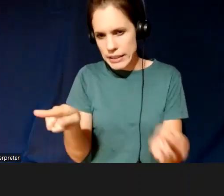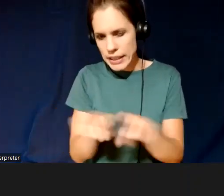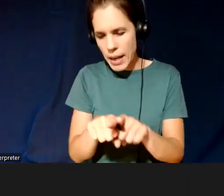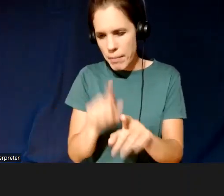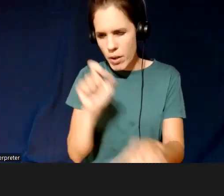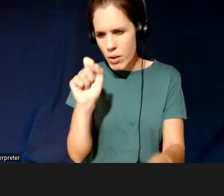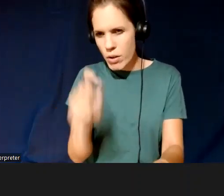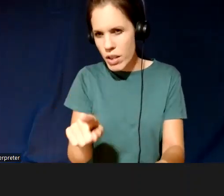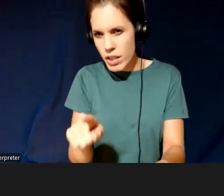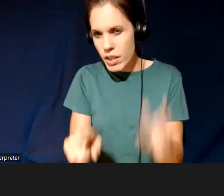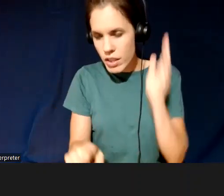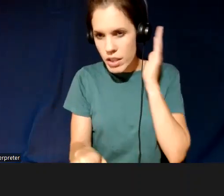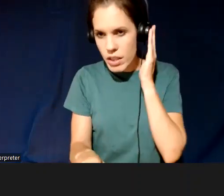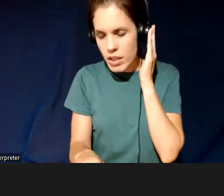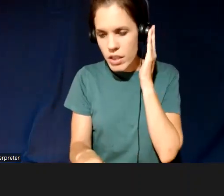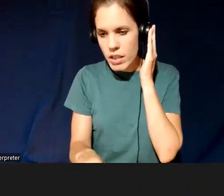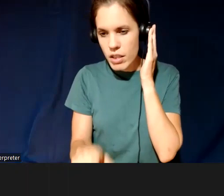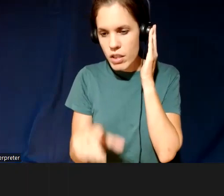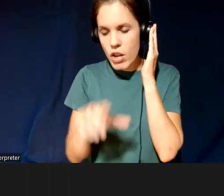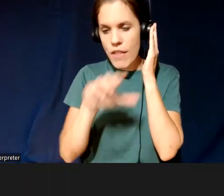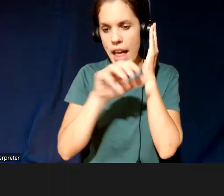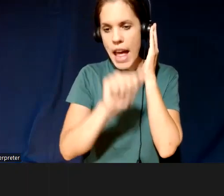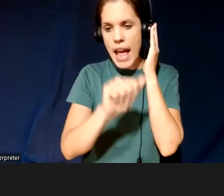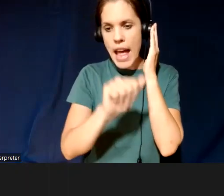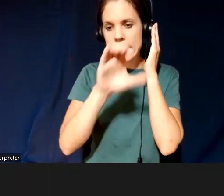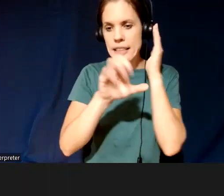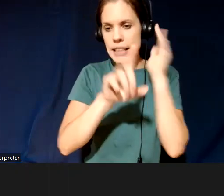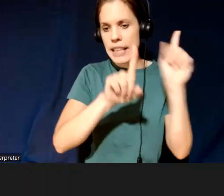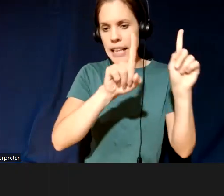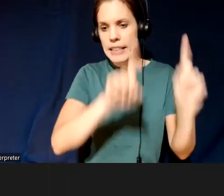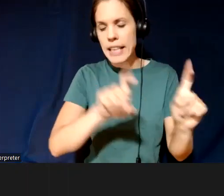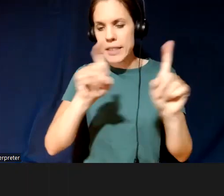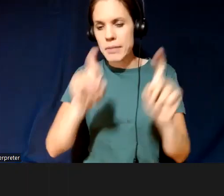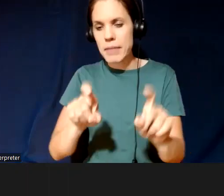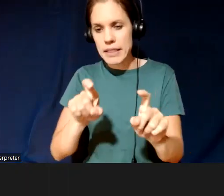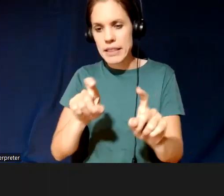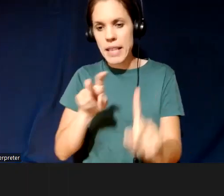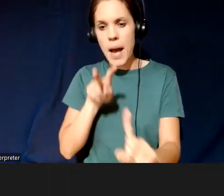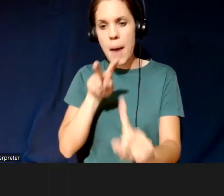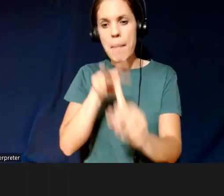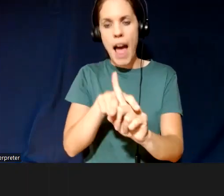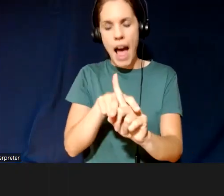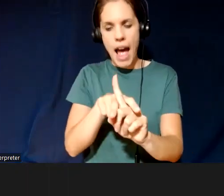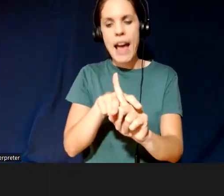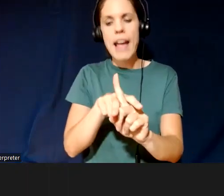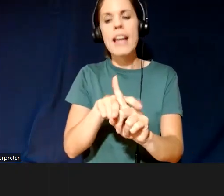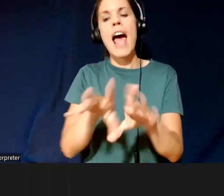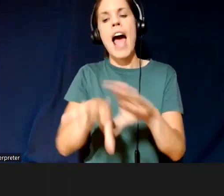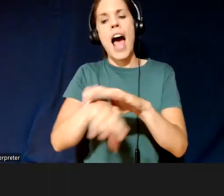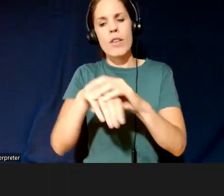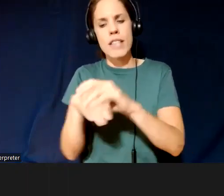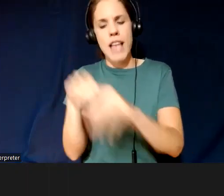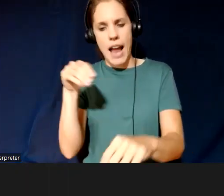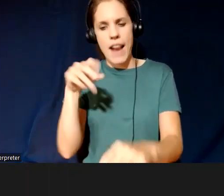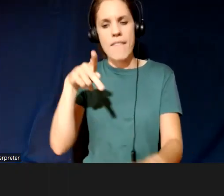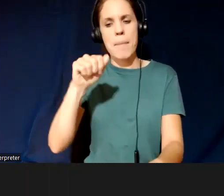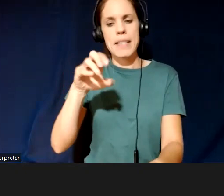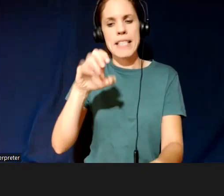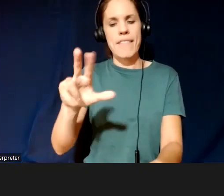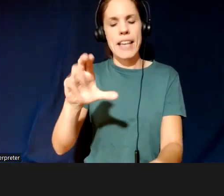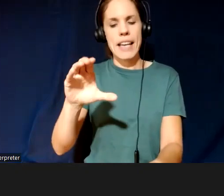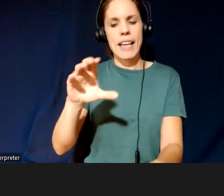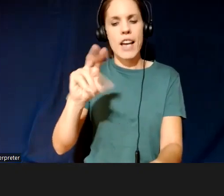related to, are the AC assessments being applied outside of the Pacific Northwest? And then Definitely. I'm going